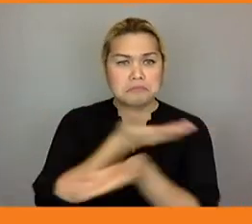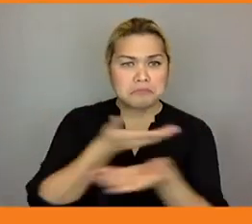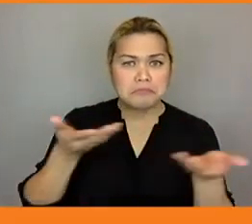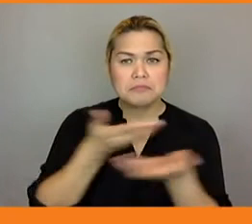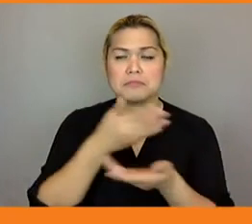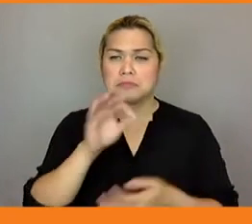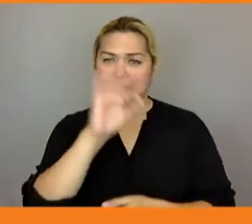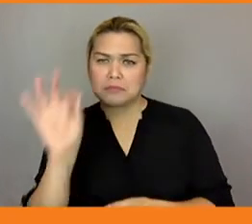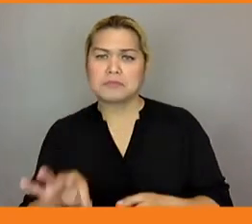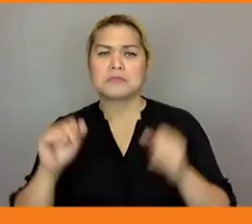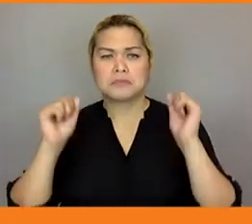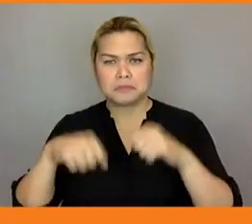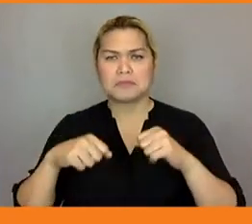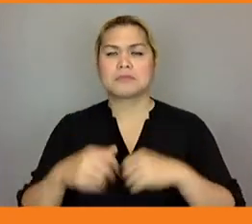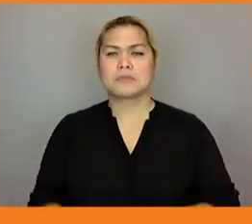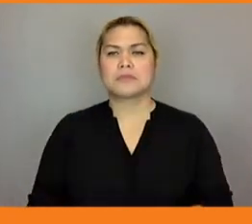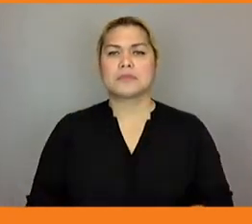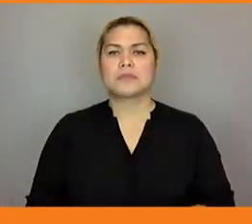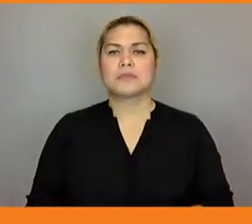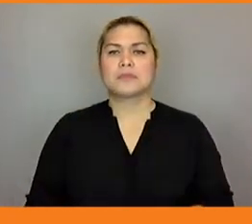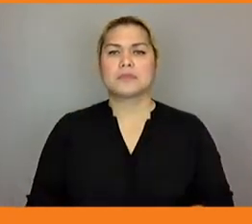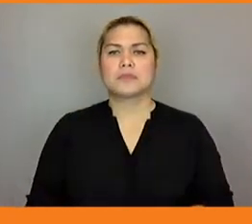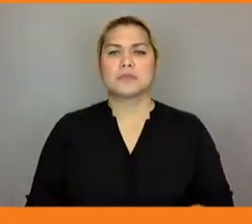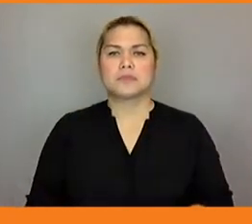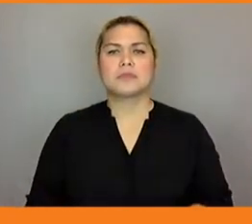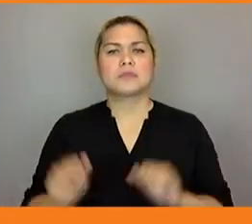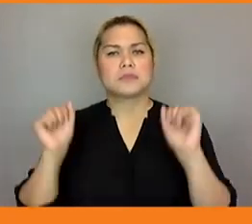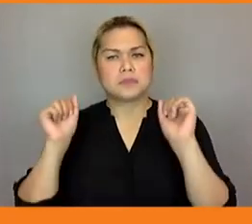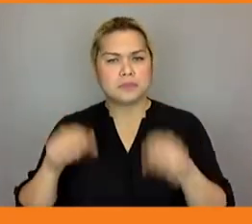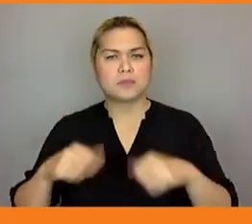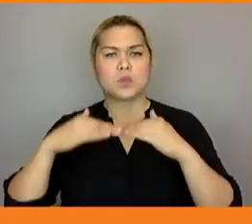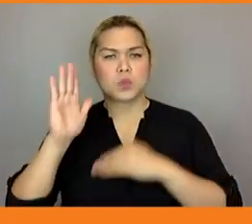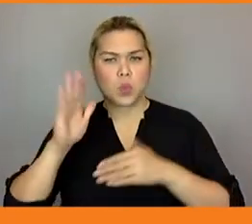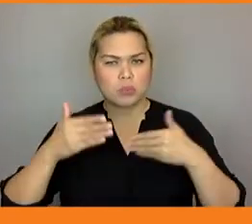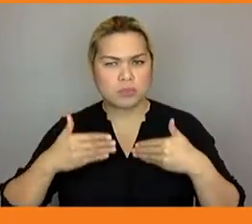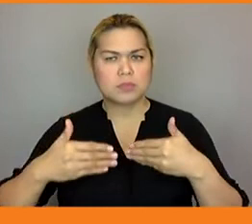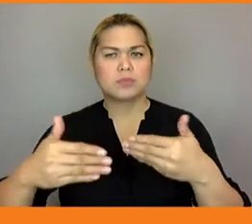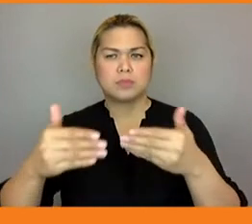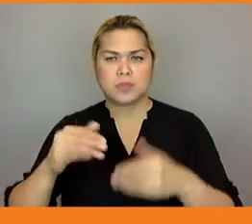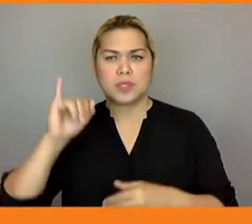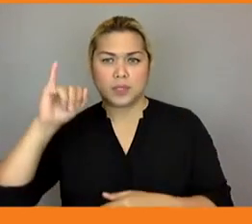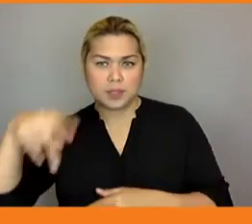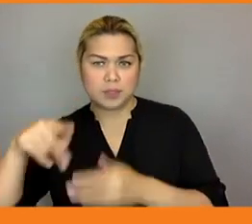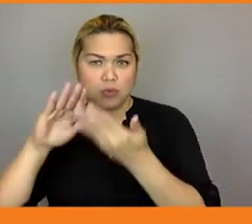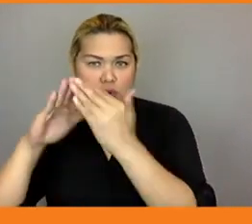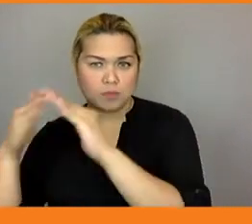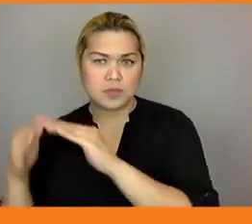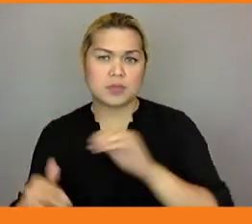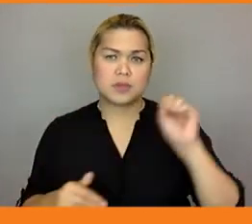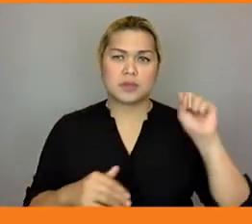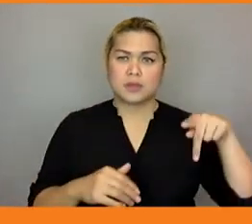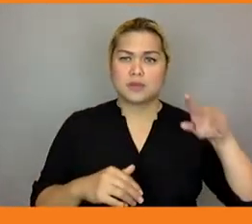We do hope to continue our open dialogue with concerned groups until we come to a resolution of this